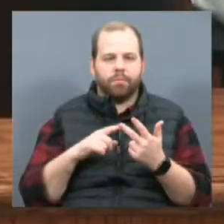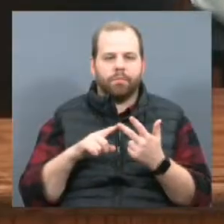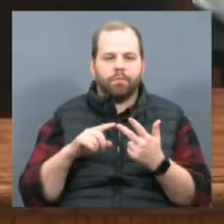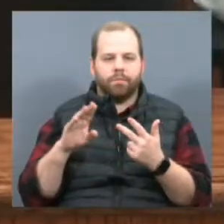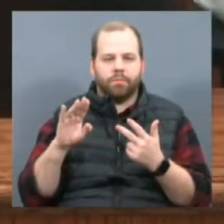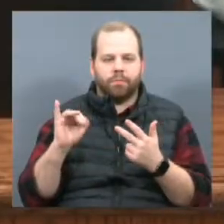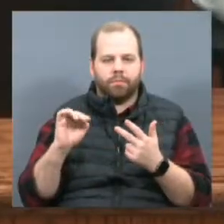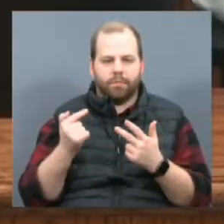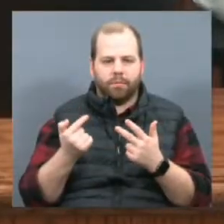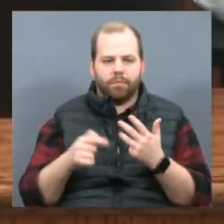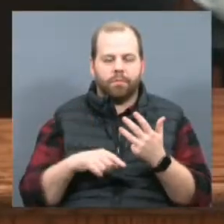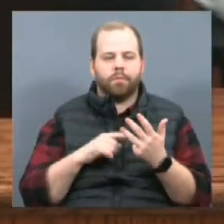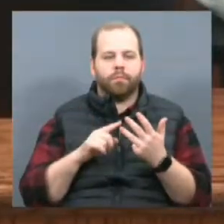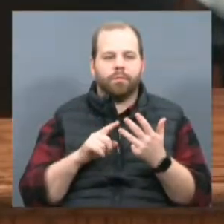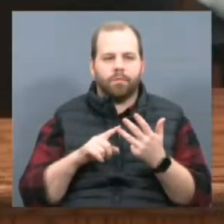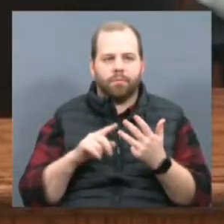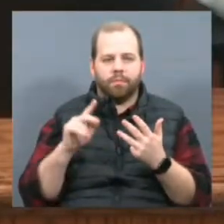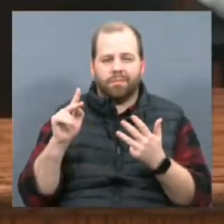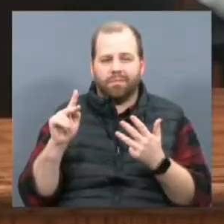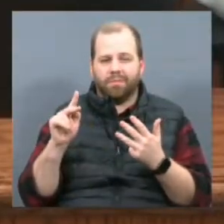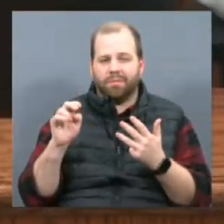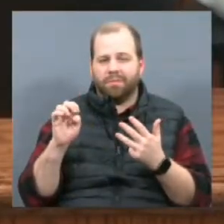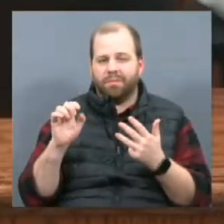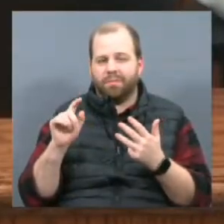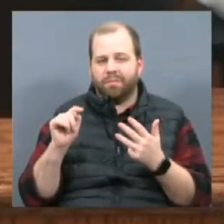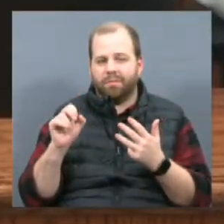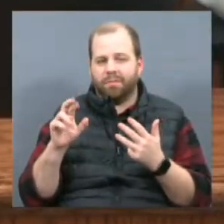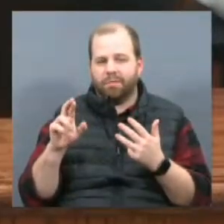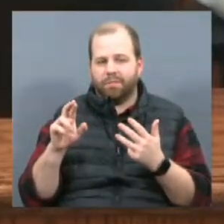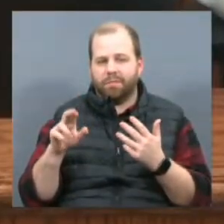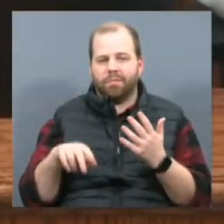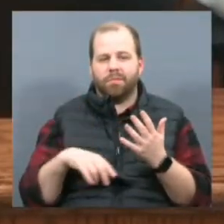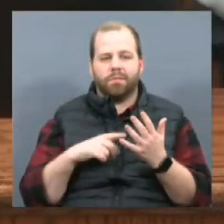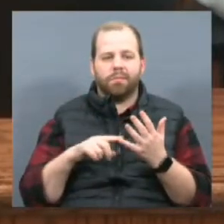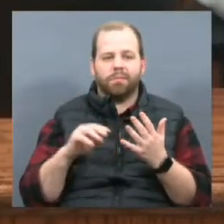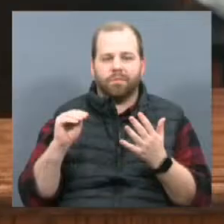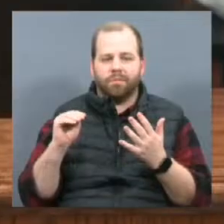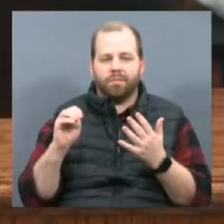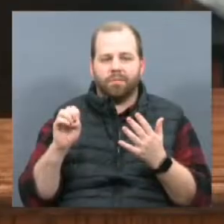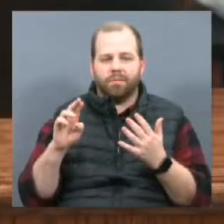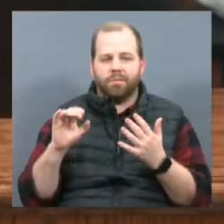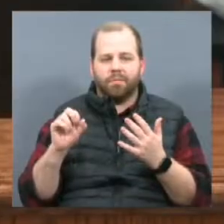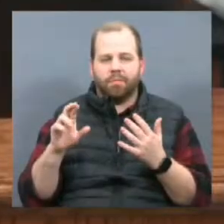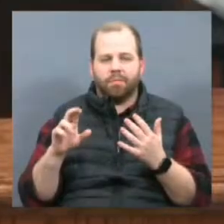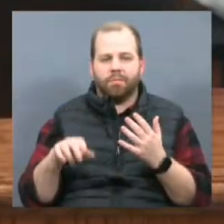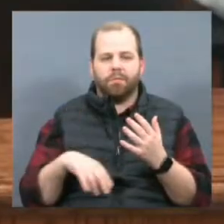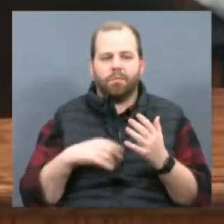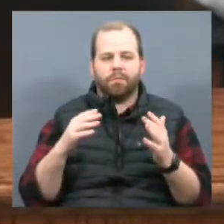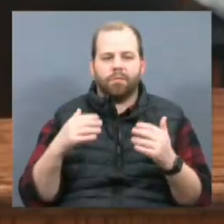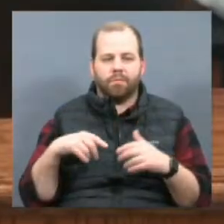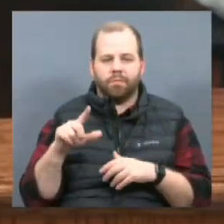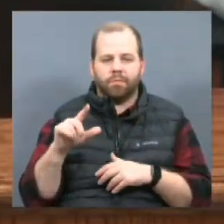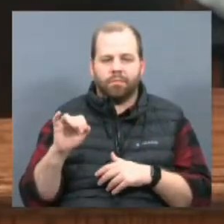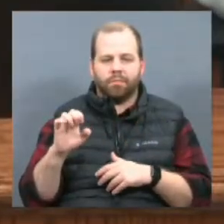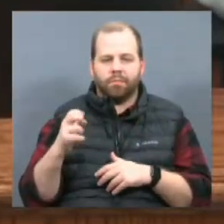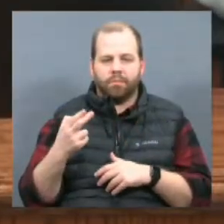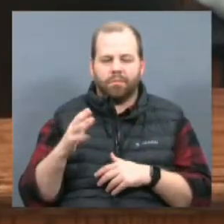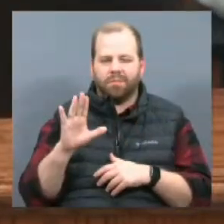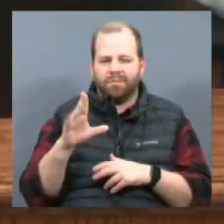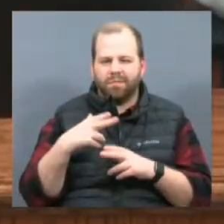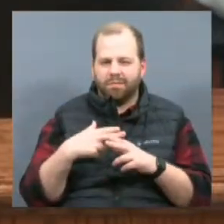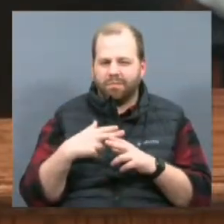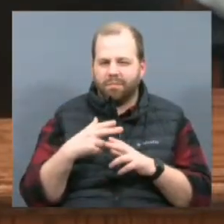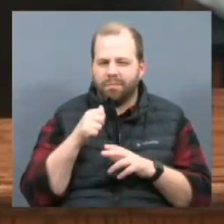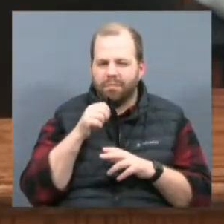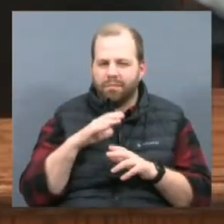We have Mr. Keltner, correct? We have Mr. Mercer. We have Mr. Lynch. And then, ma'am, what was your name